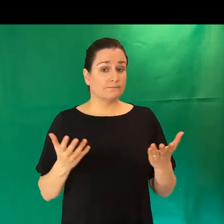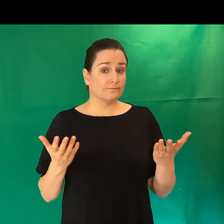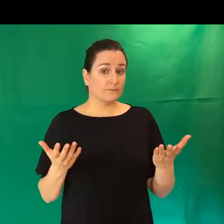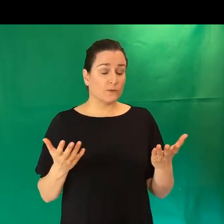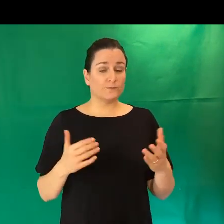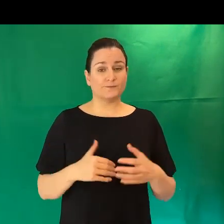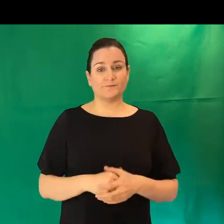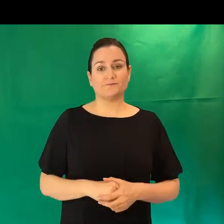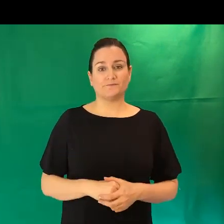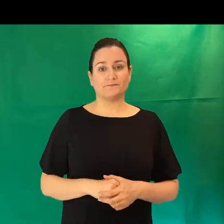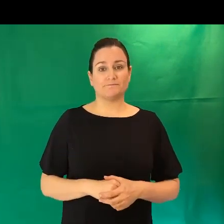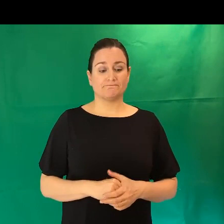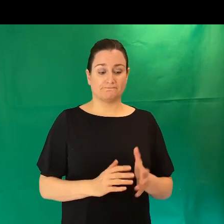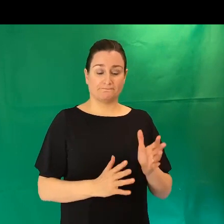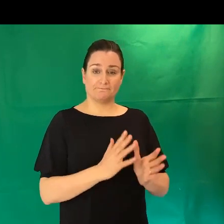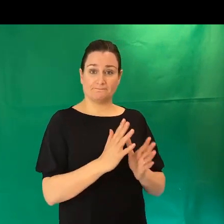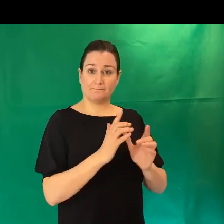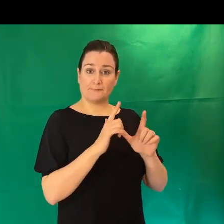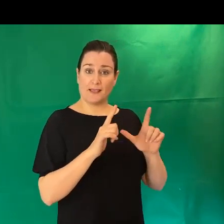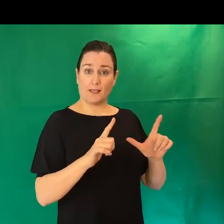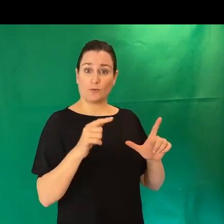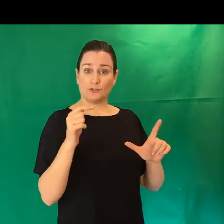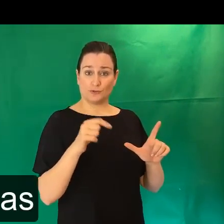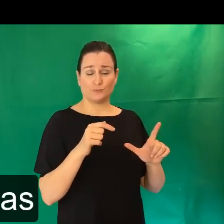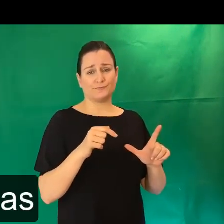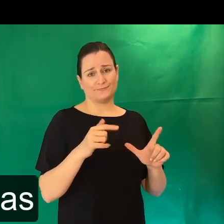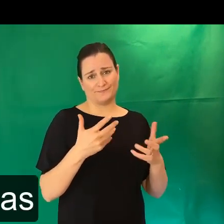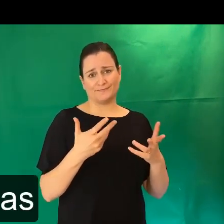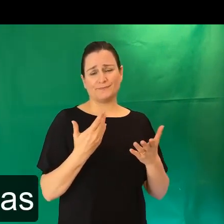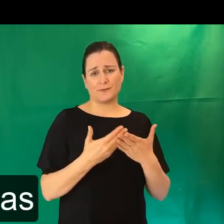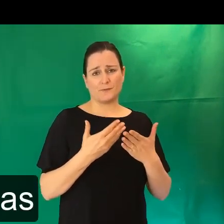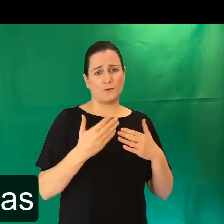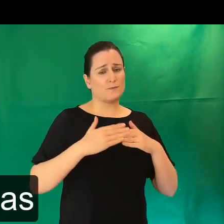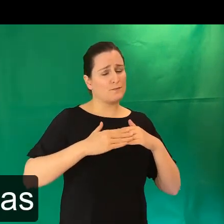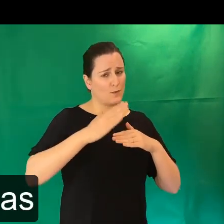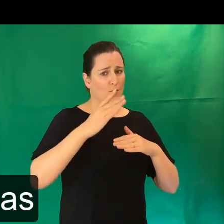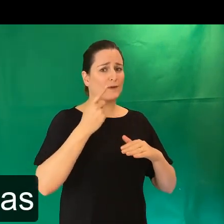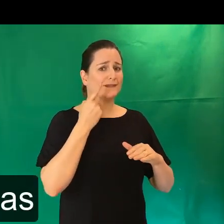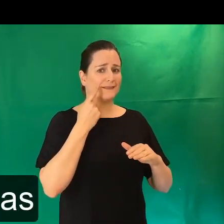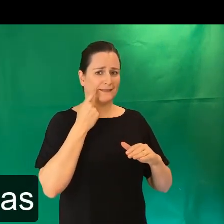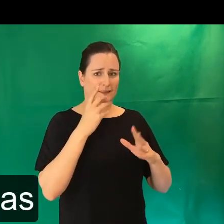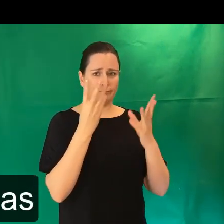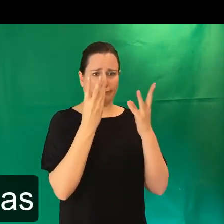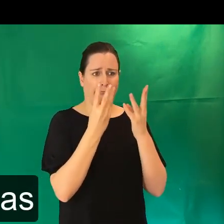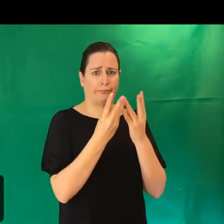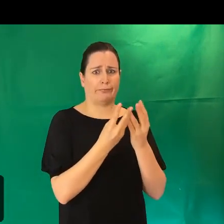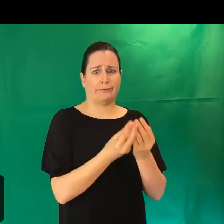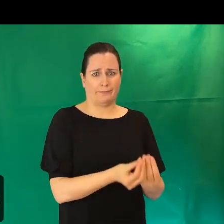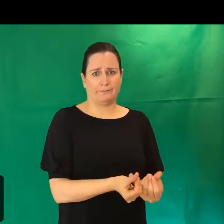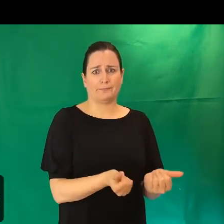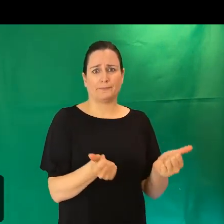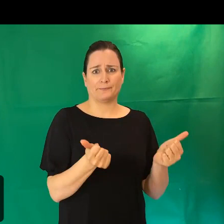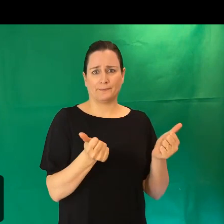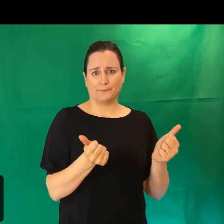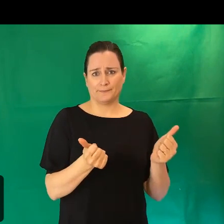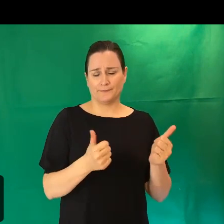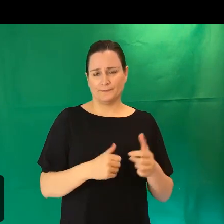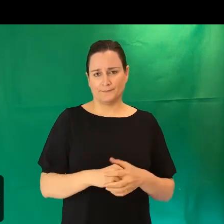So sign languages also extremely threatened. And what we also know is, as